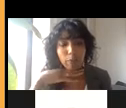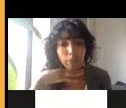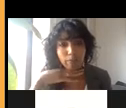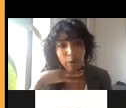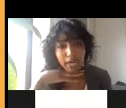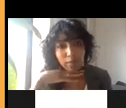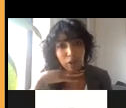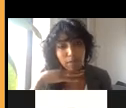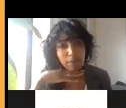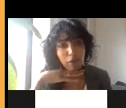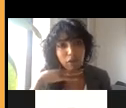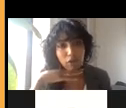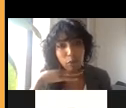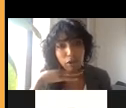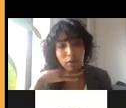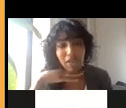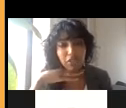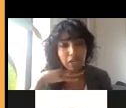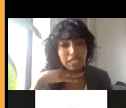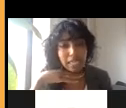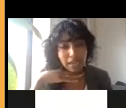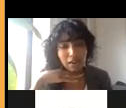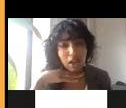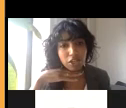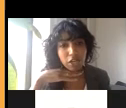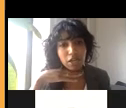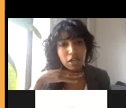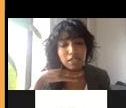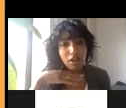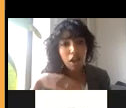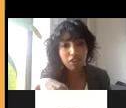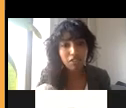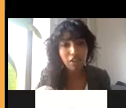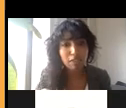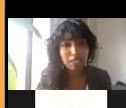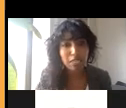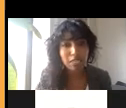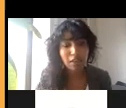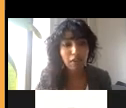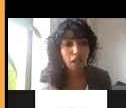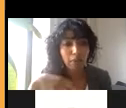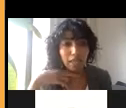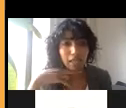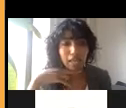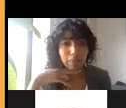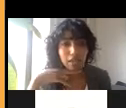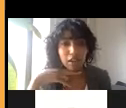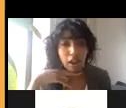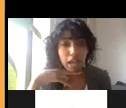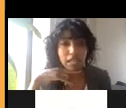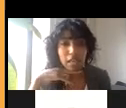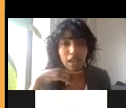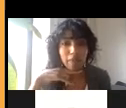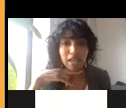of pregnant and birthing people and their newborns without their consent under often the auspices of following CAPTA